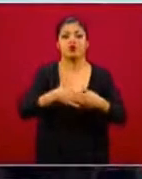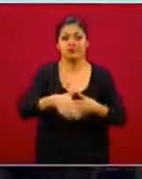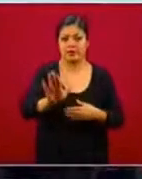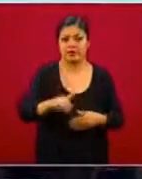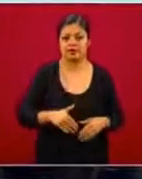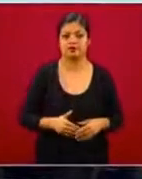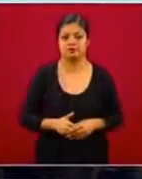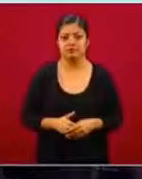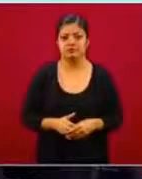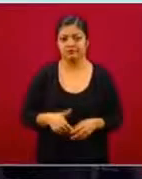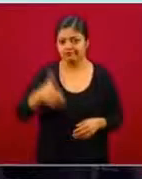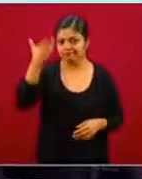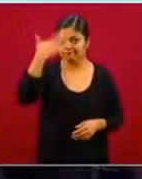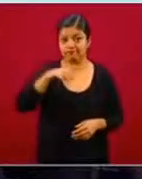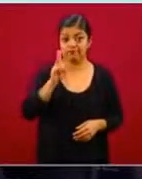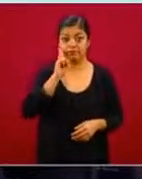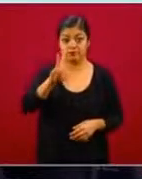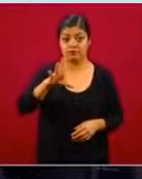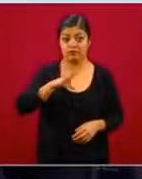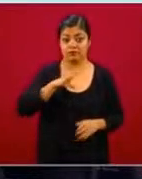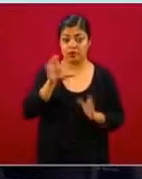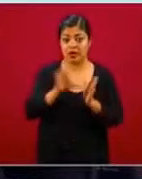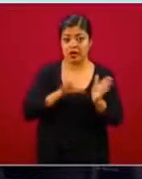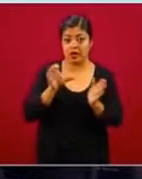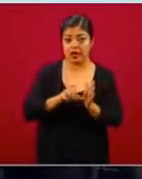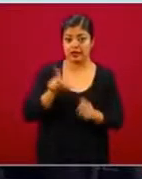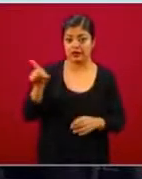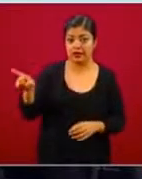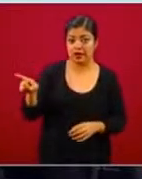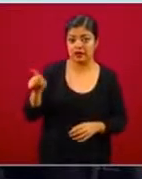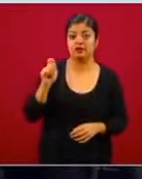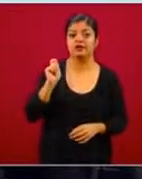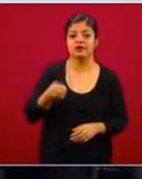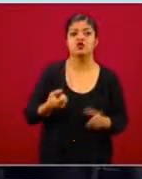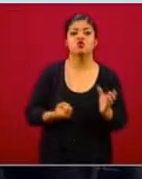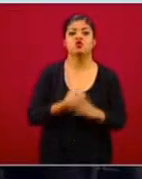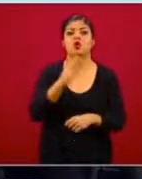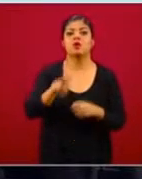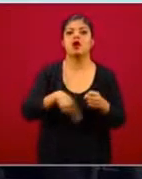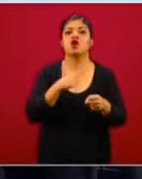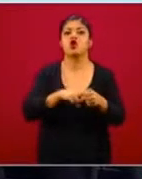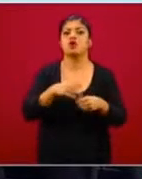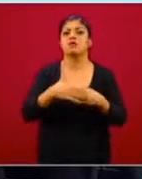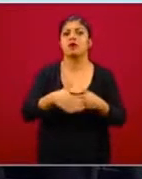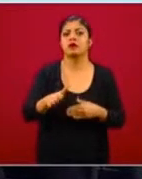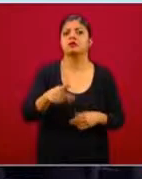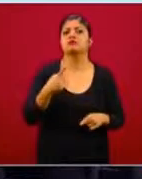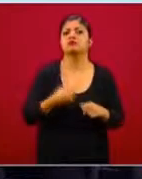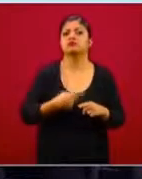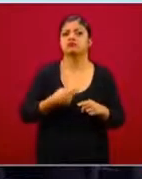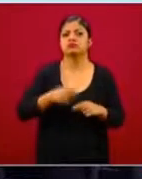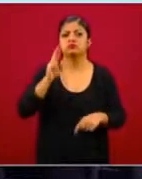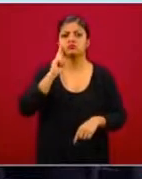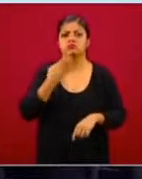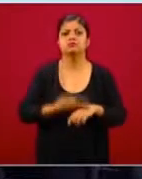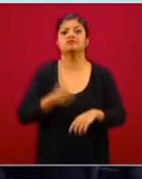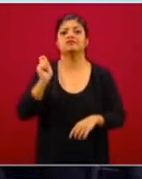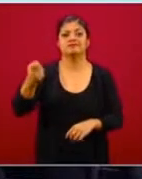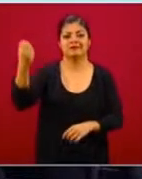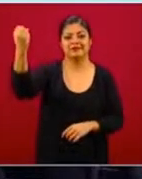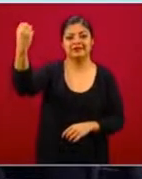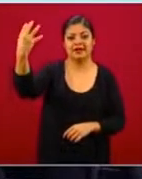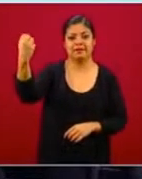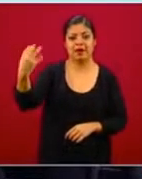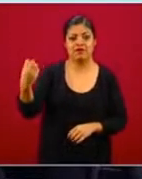referred to as the new normal, right? And so as you can see on the calendars, this